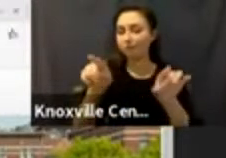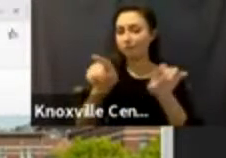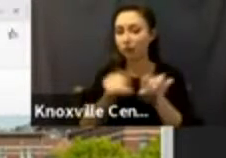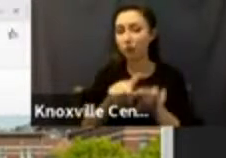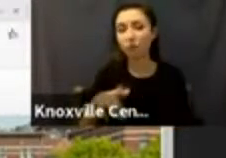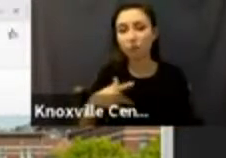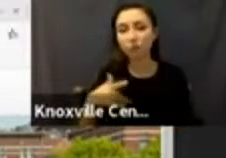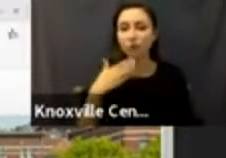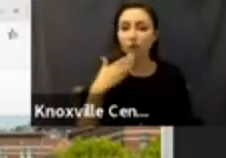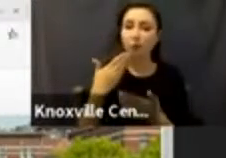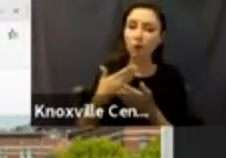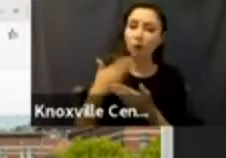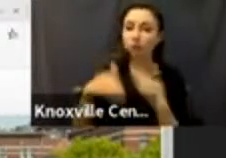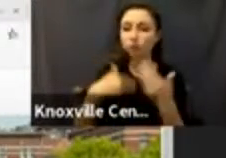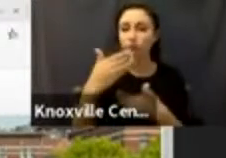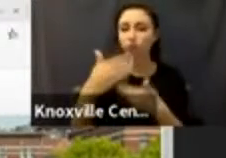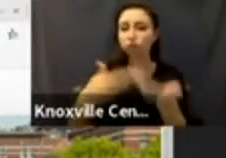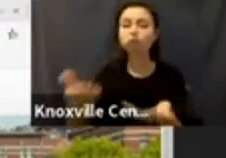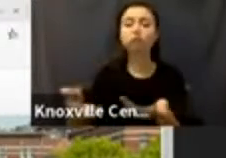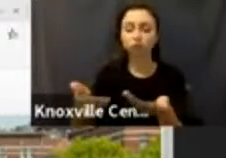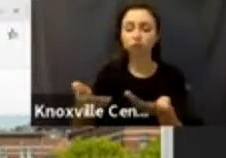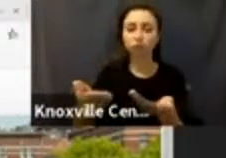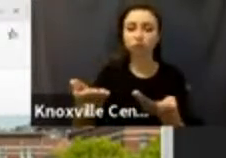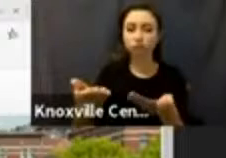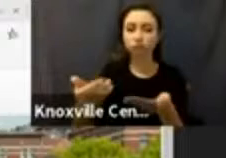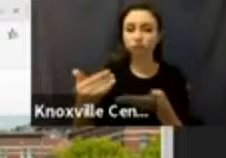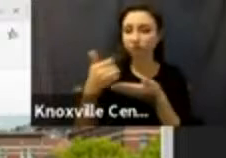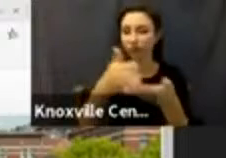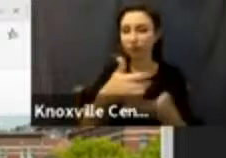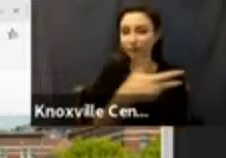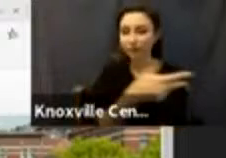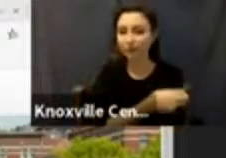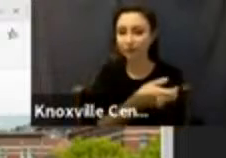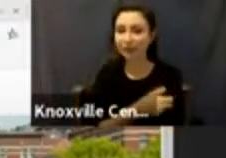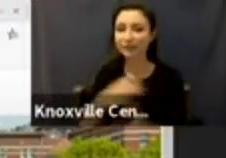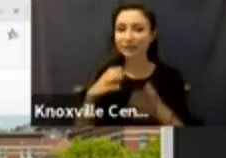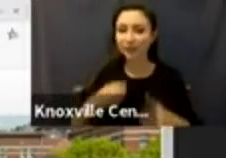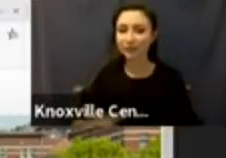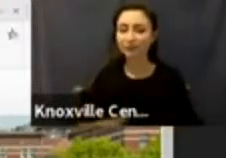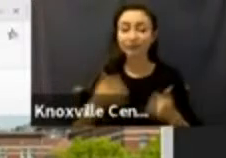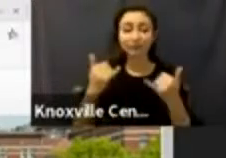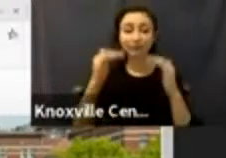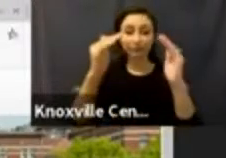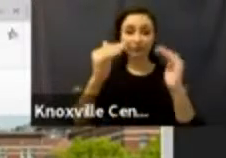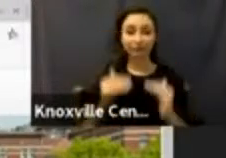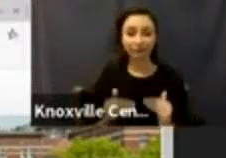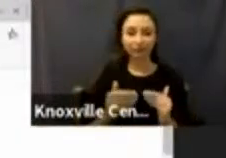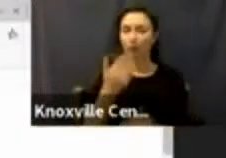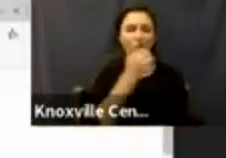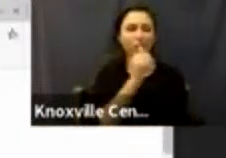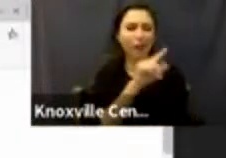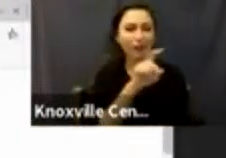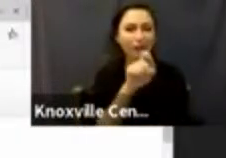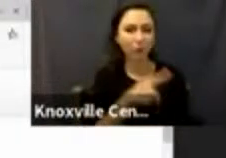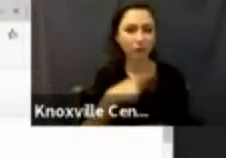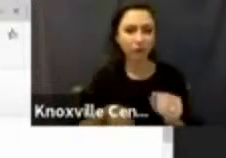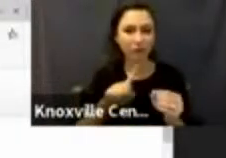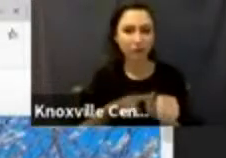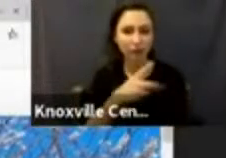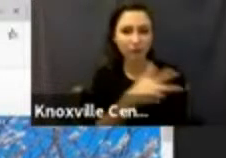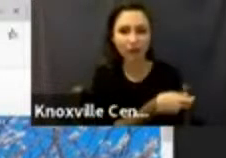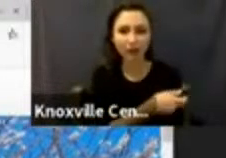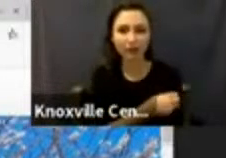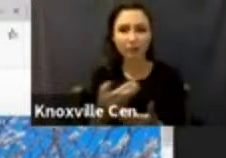that. We're moving forward with getting our citizens vaccinated. Now we'll move on to any questions about vaccine before we move